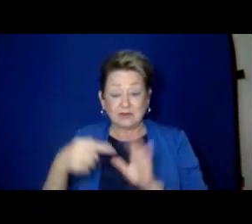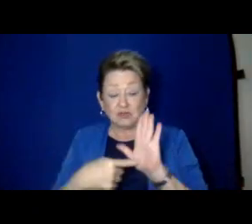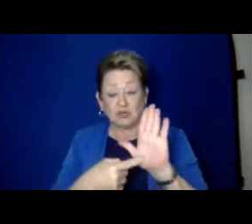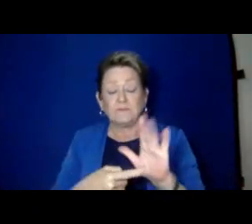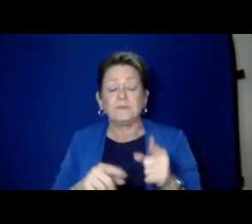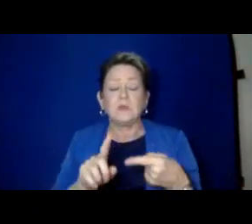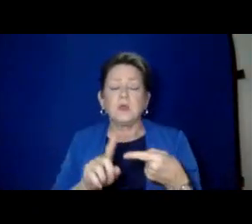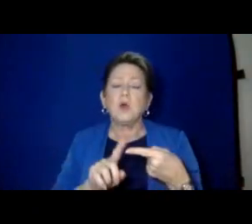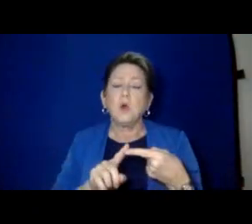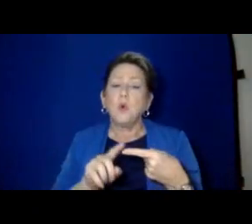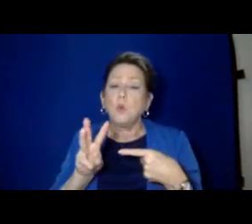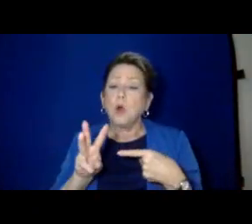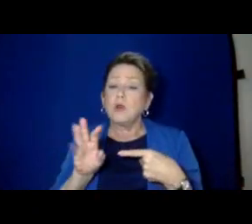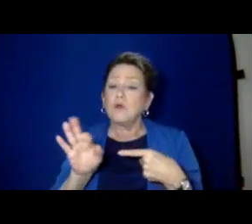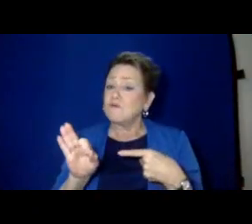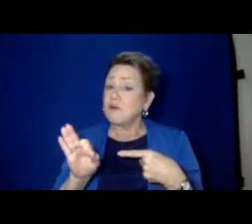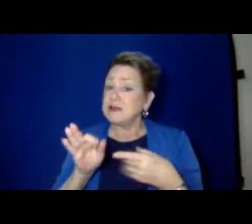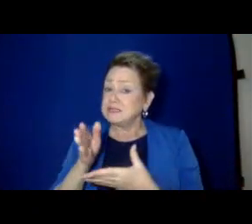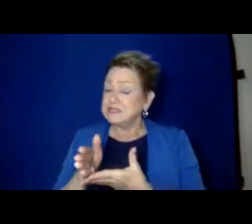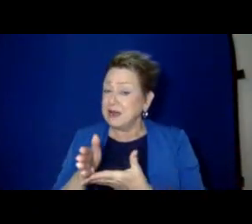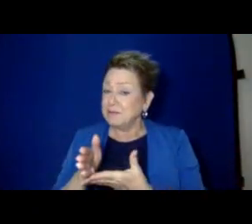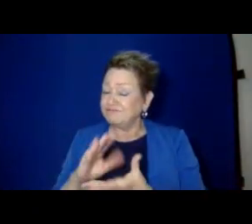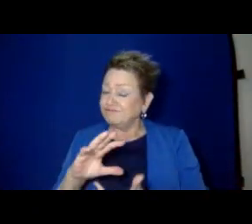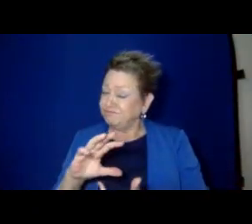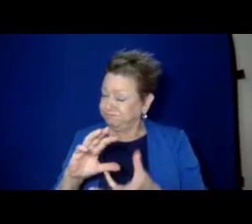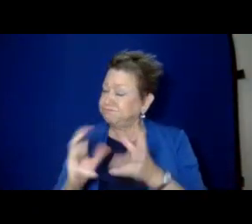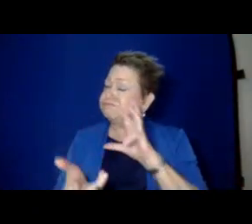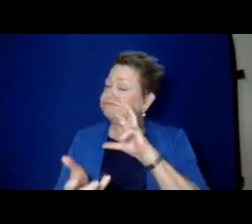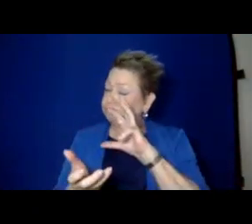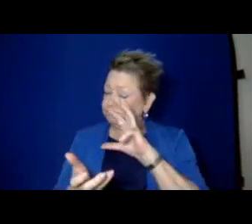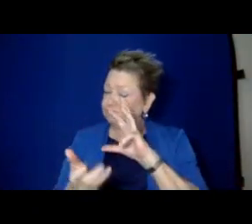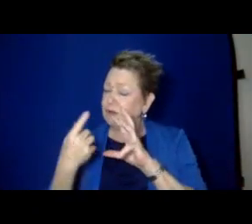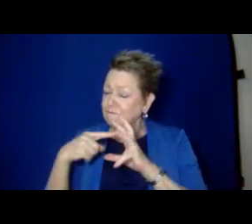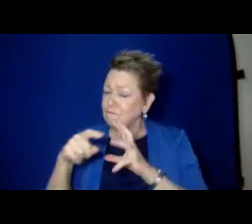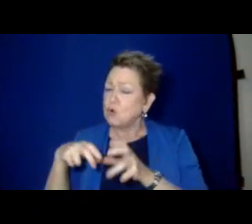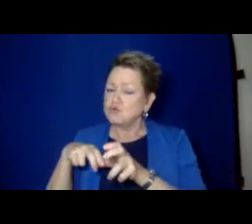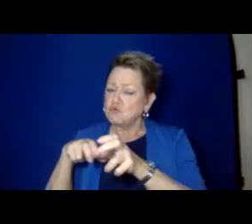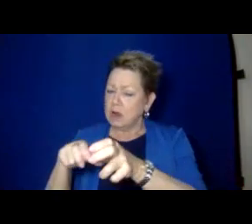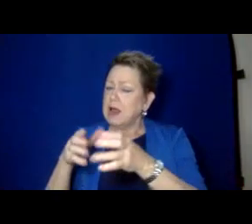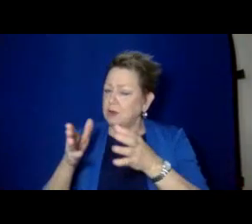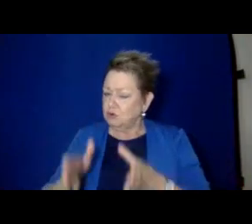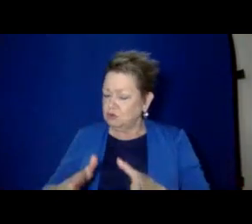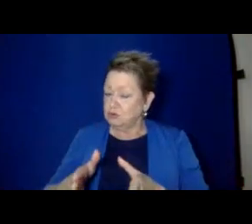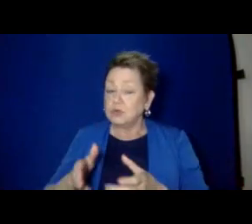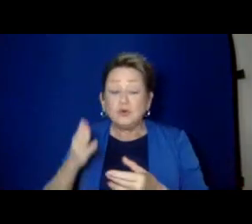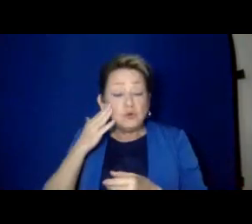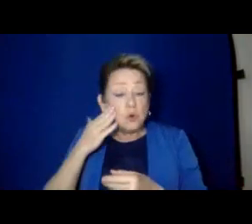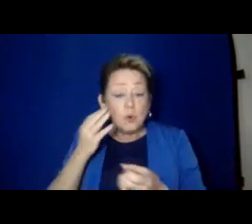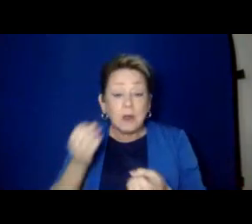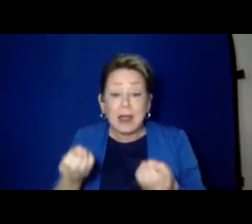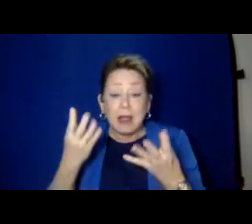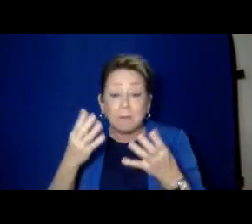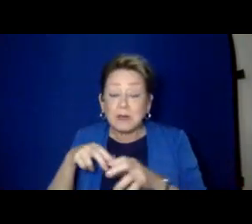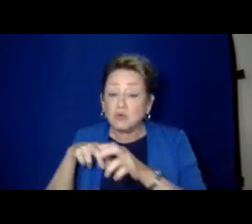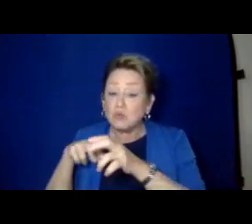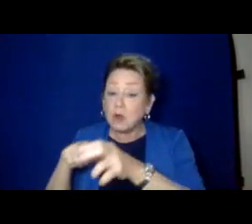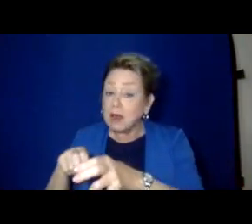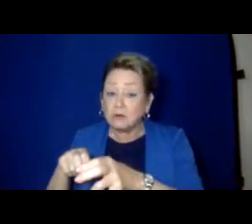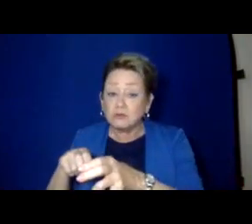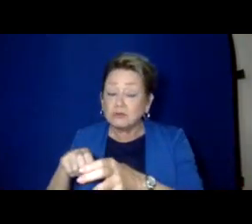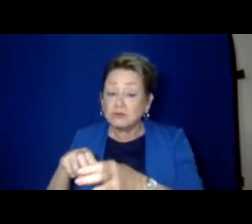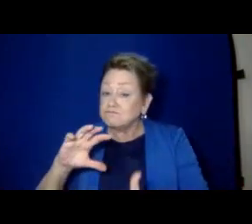The waterfront stop changes seem quite disruptive for riders. Do you know how many riders will be